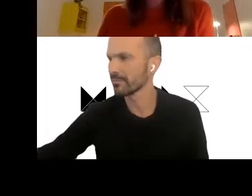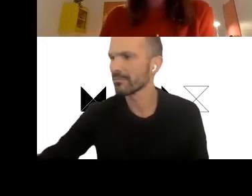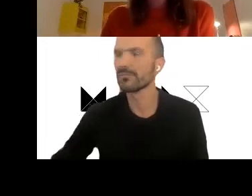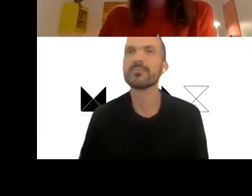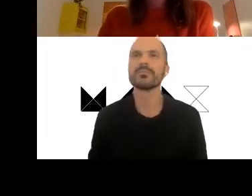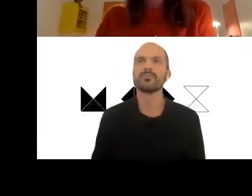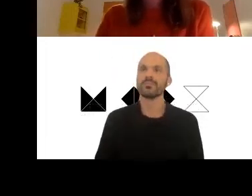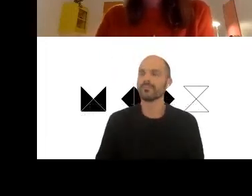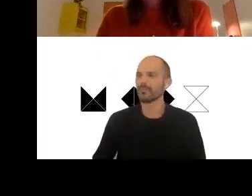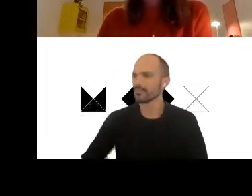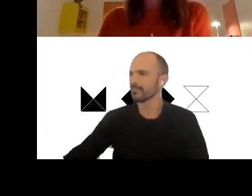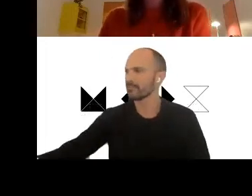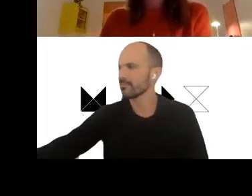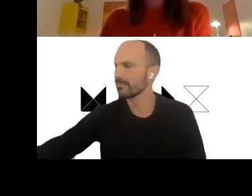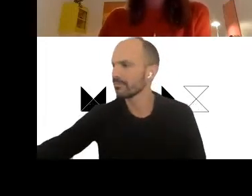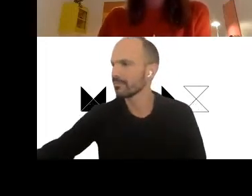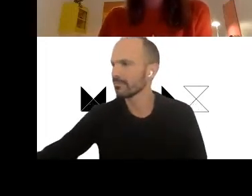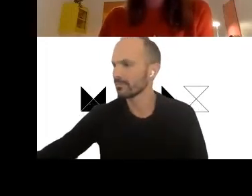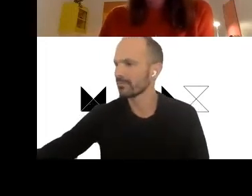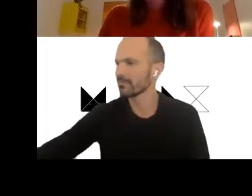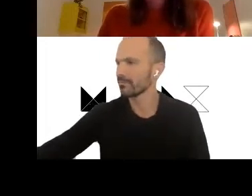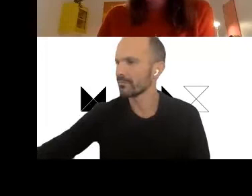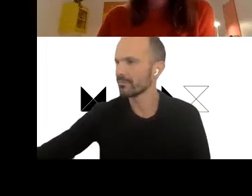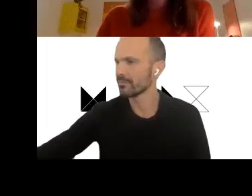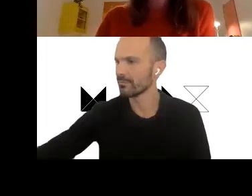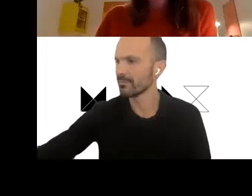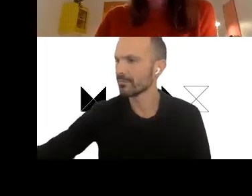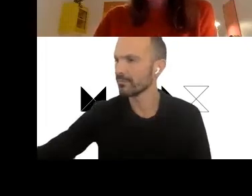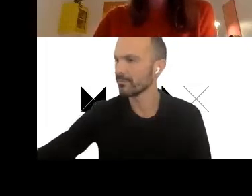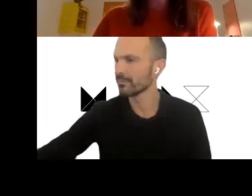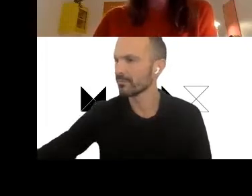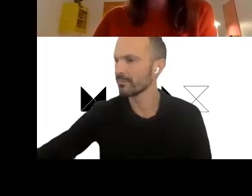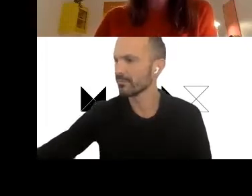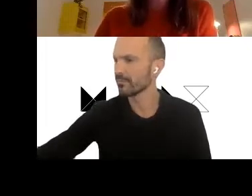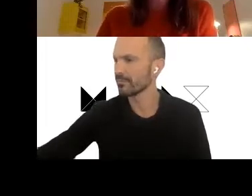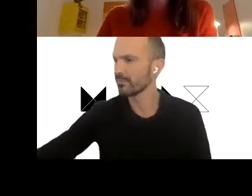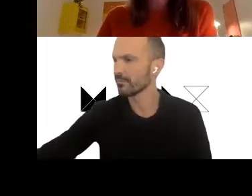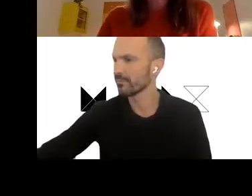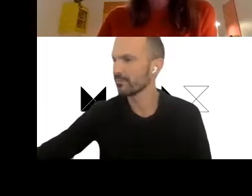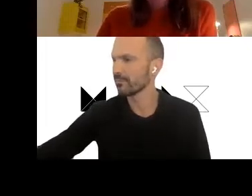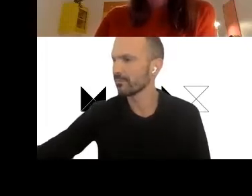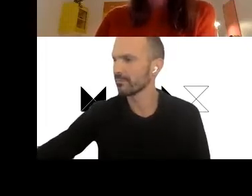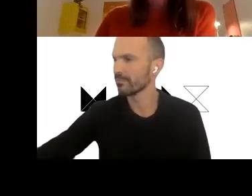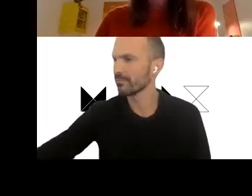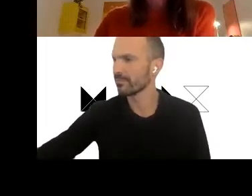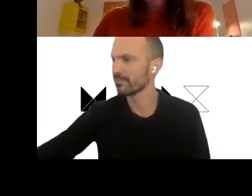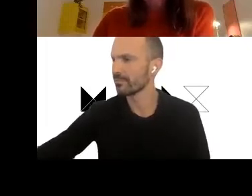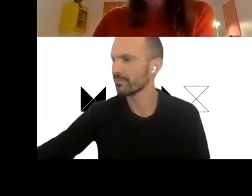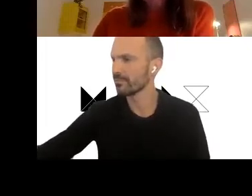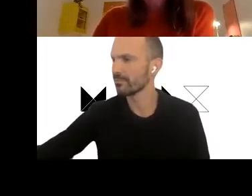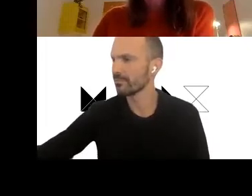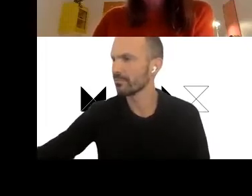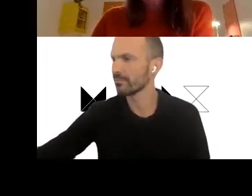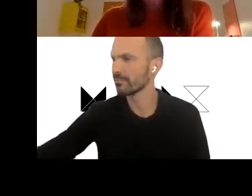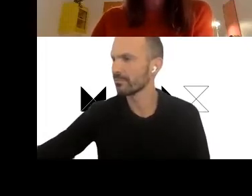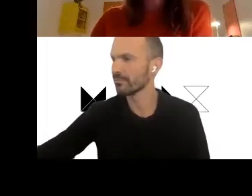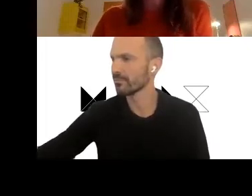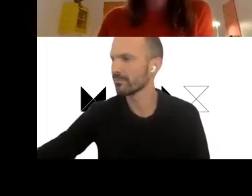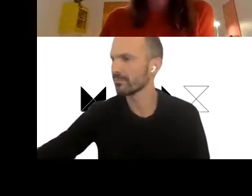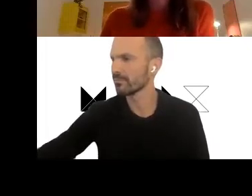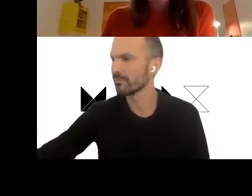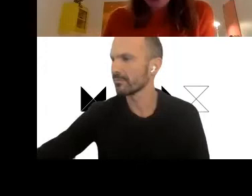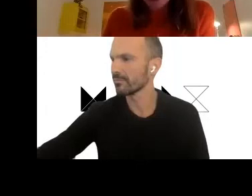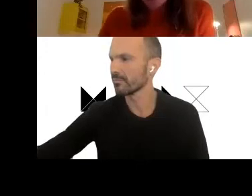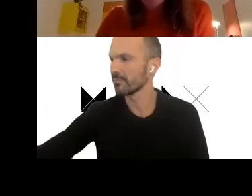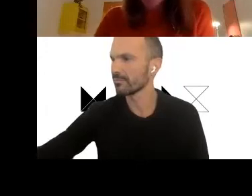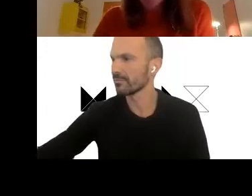24 months to build a concrete, steel and concrete house, which also means that the city is